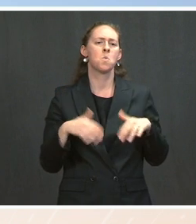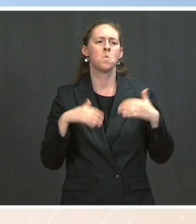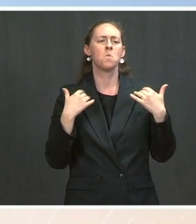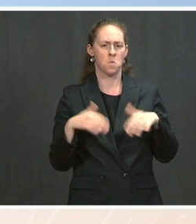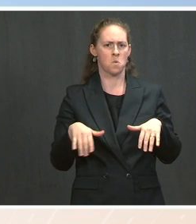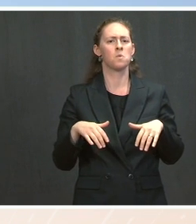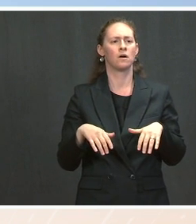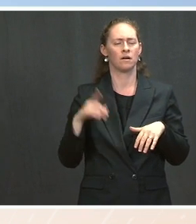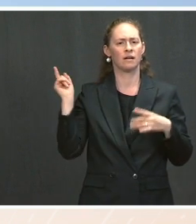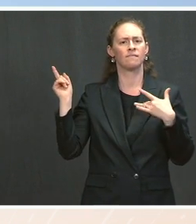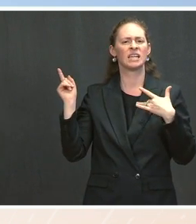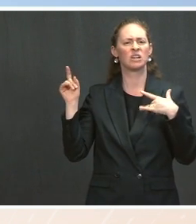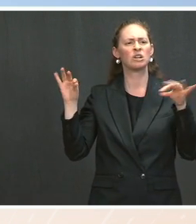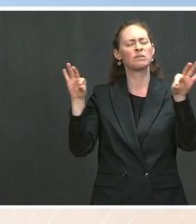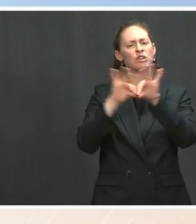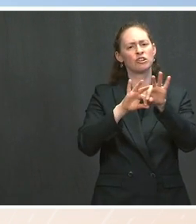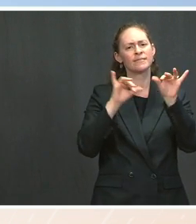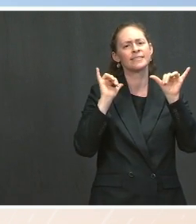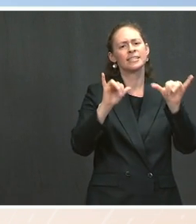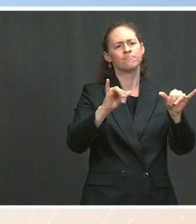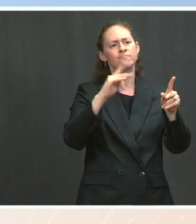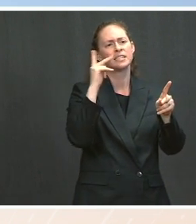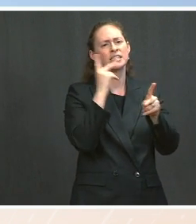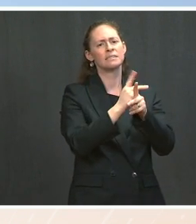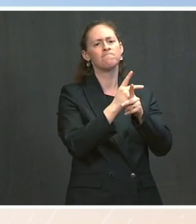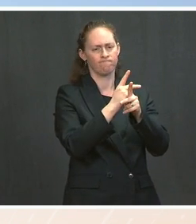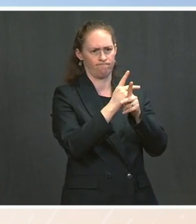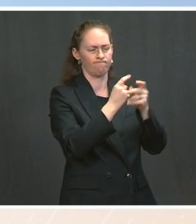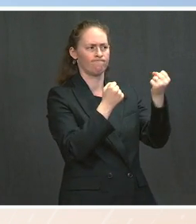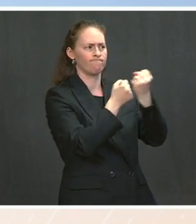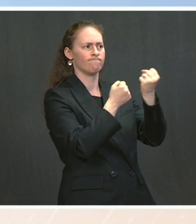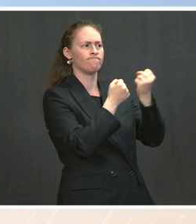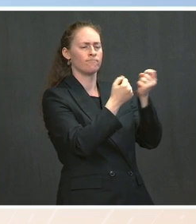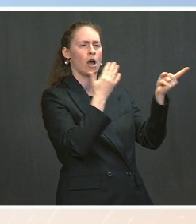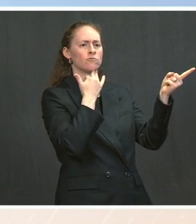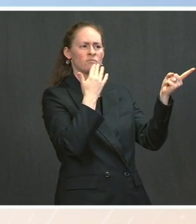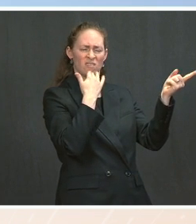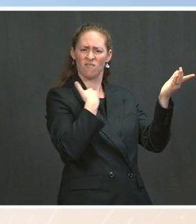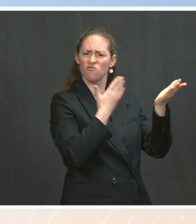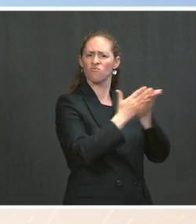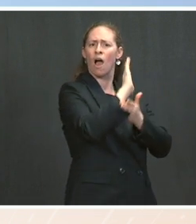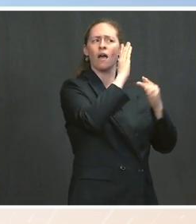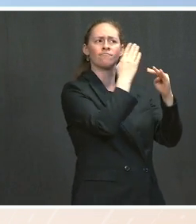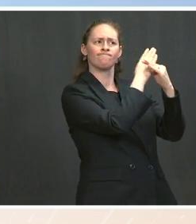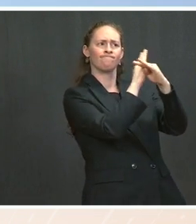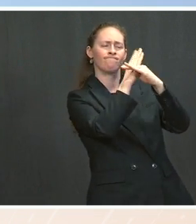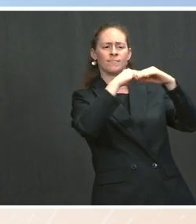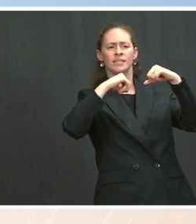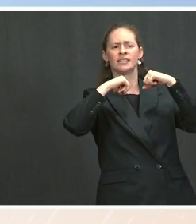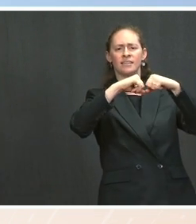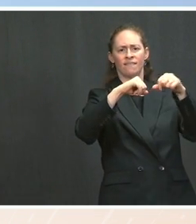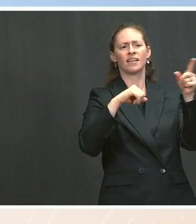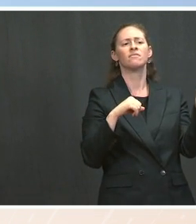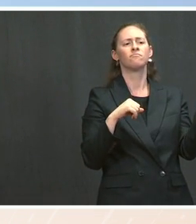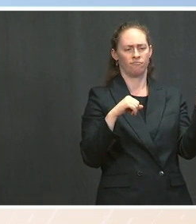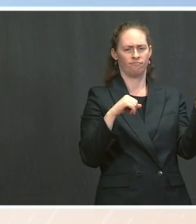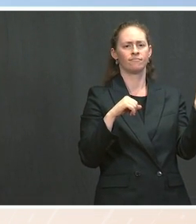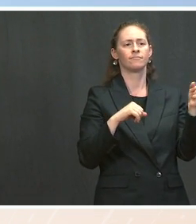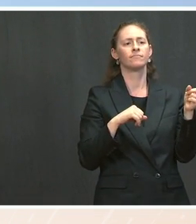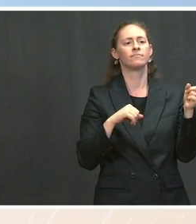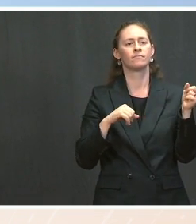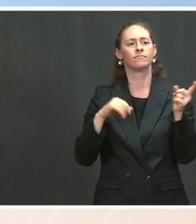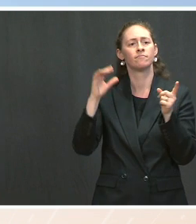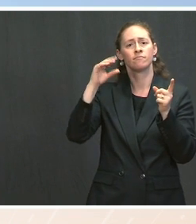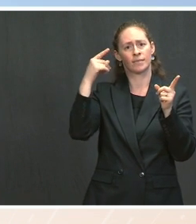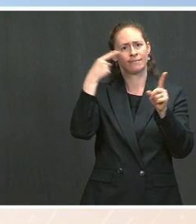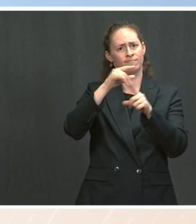steadfast, of course, in his support of Israel's right to defend itself, but also believes that the effectiveness of the Iron Dome is something that we should